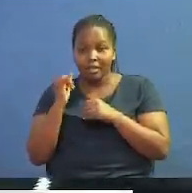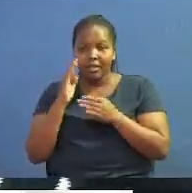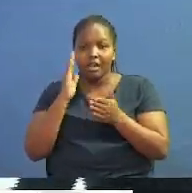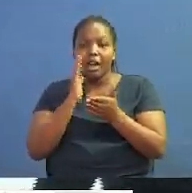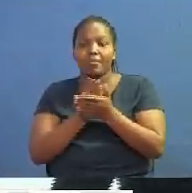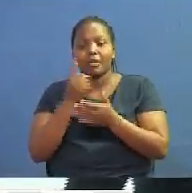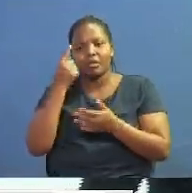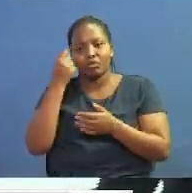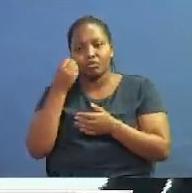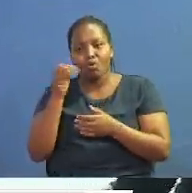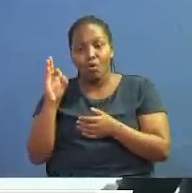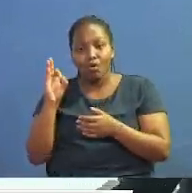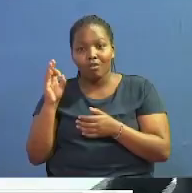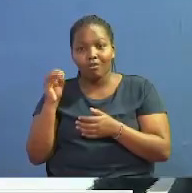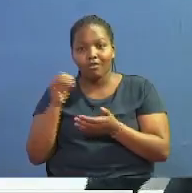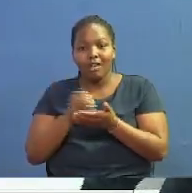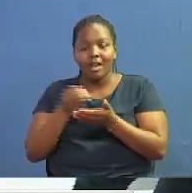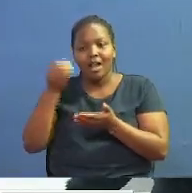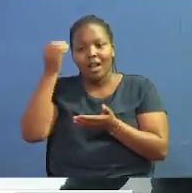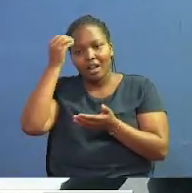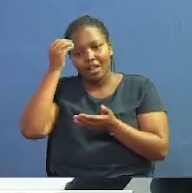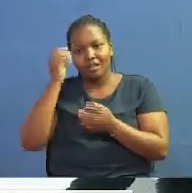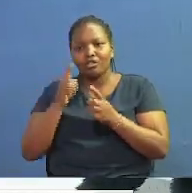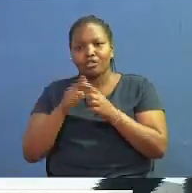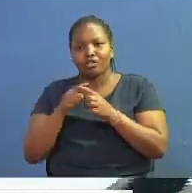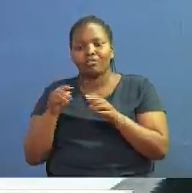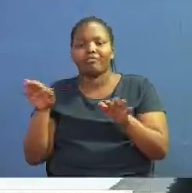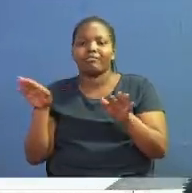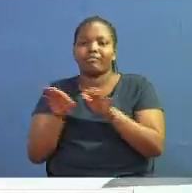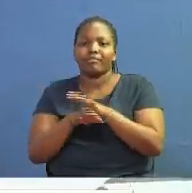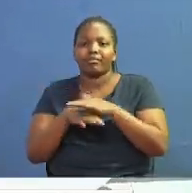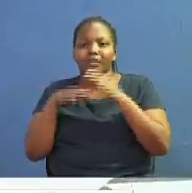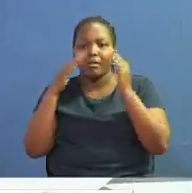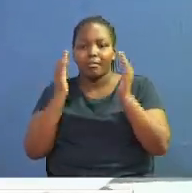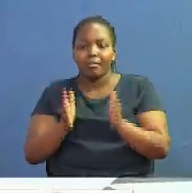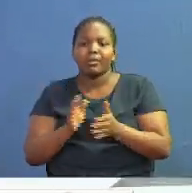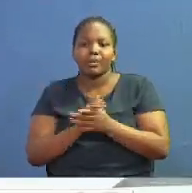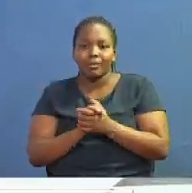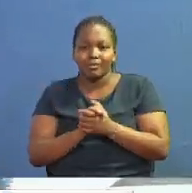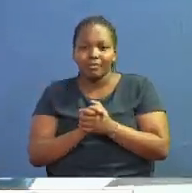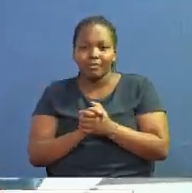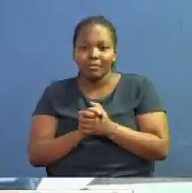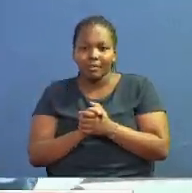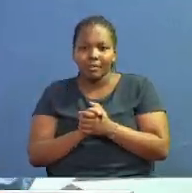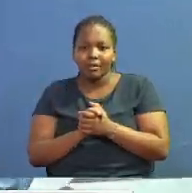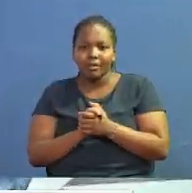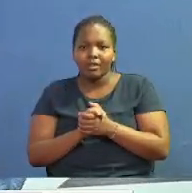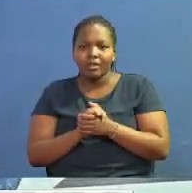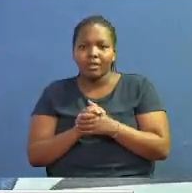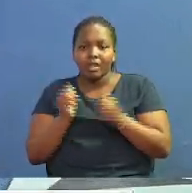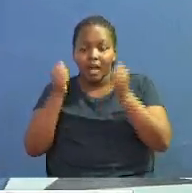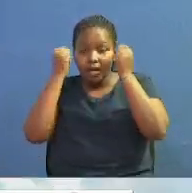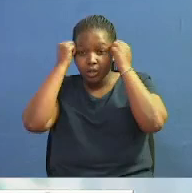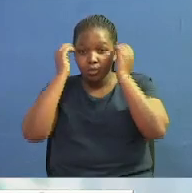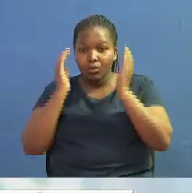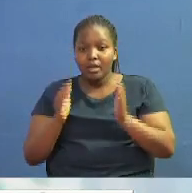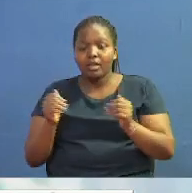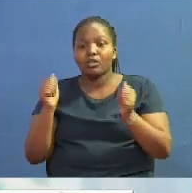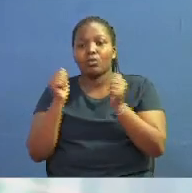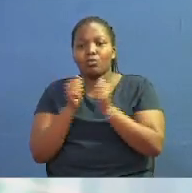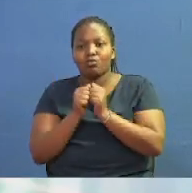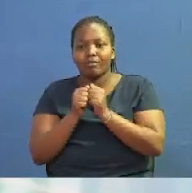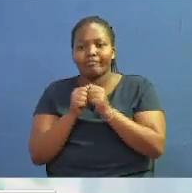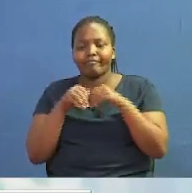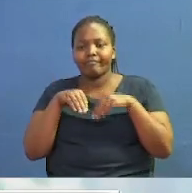everyone. At a very tender age, a child or a student with a disability needs to